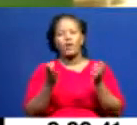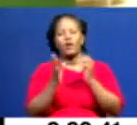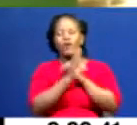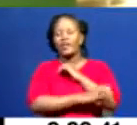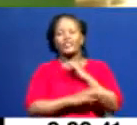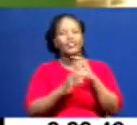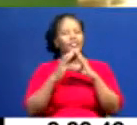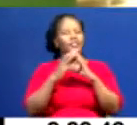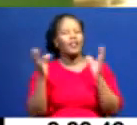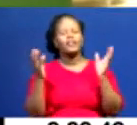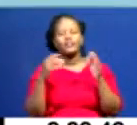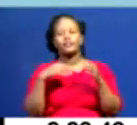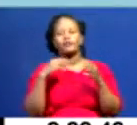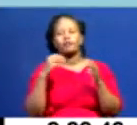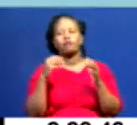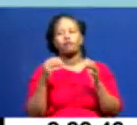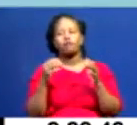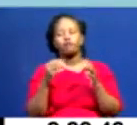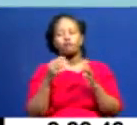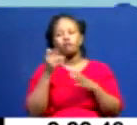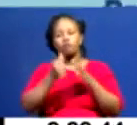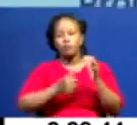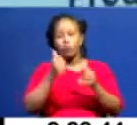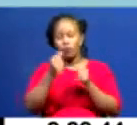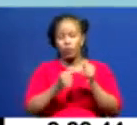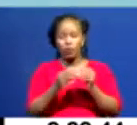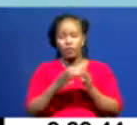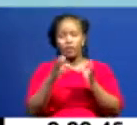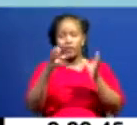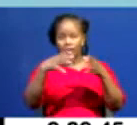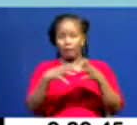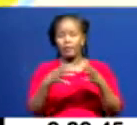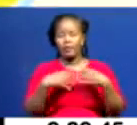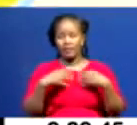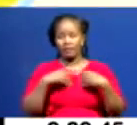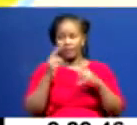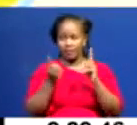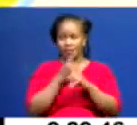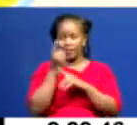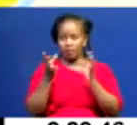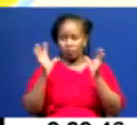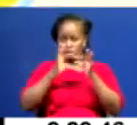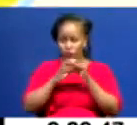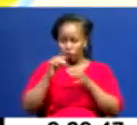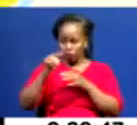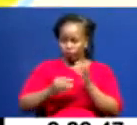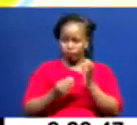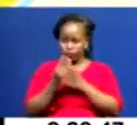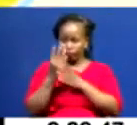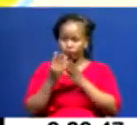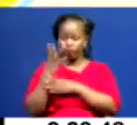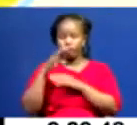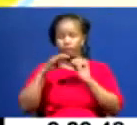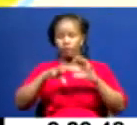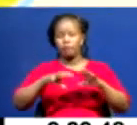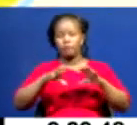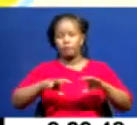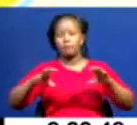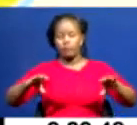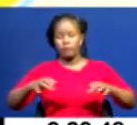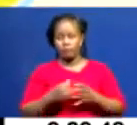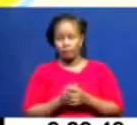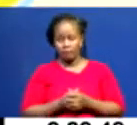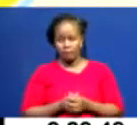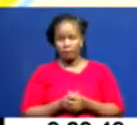largest milk processor, Brookside Dairy, is venturing into this niche market. Our plant-based range encompasses Brookside